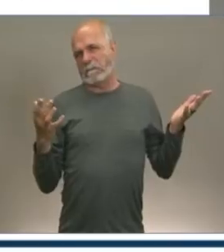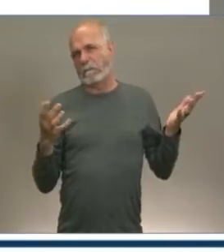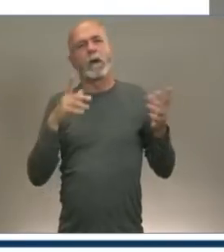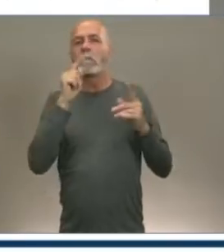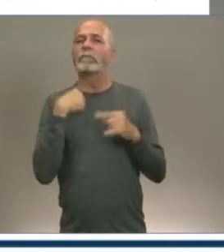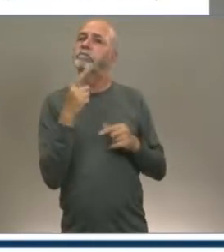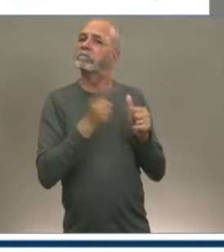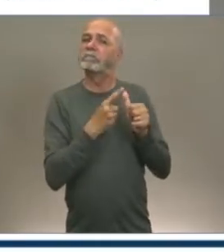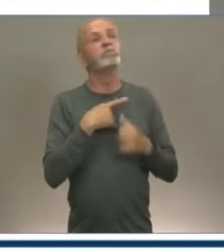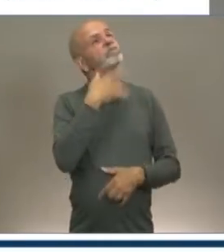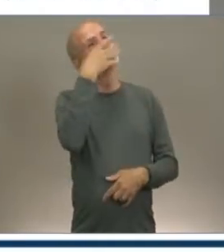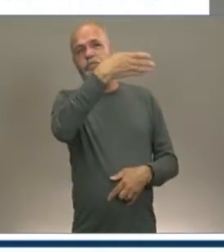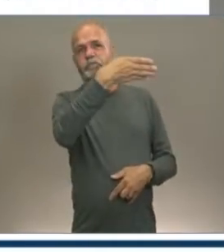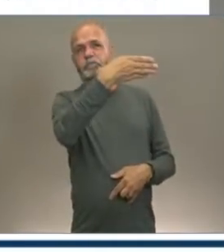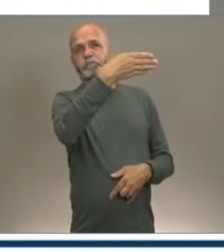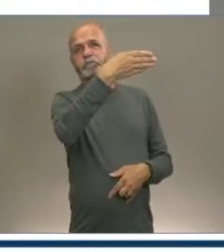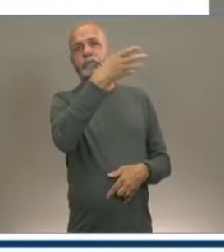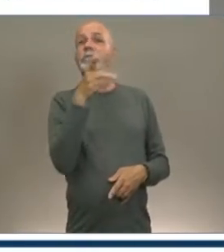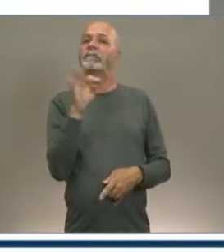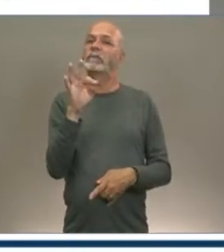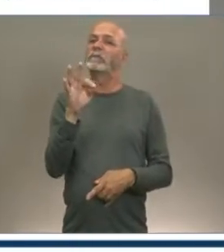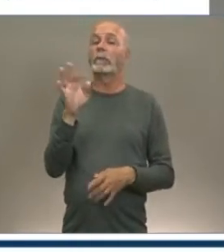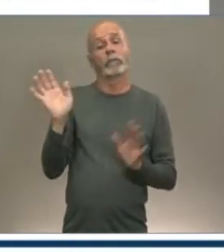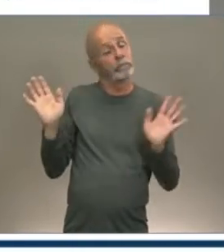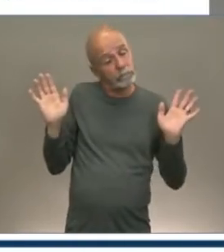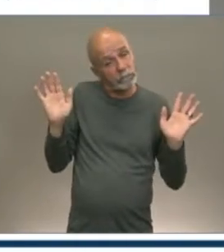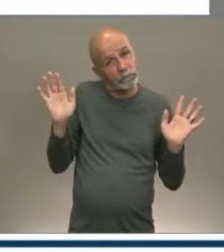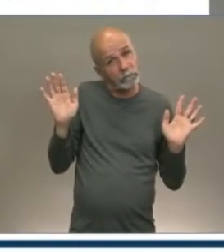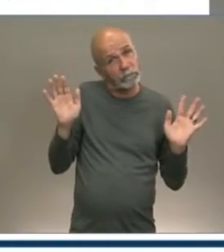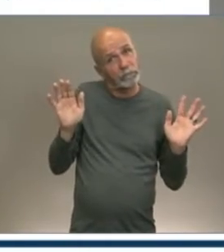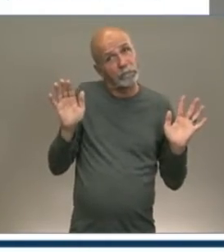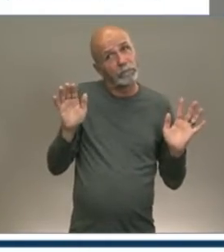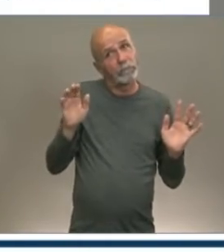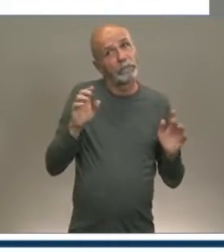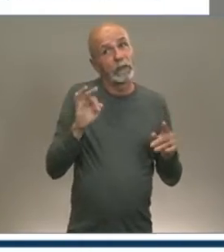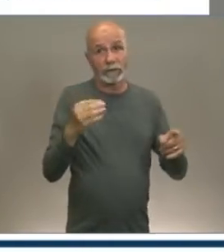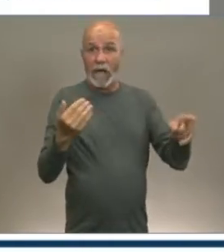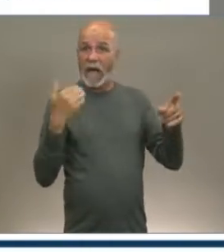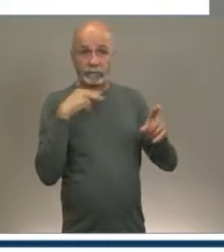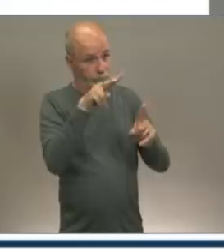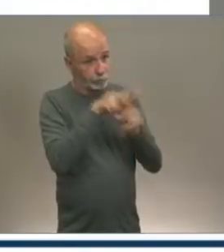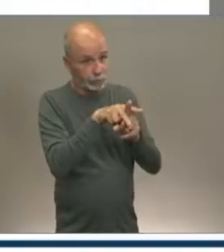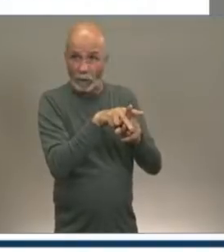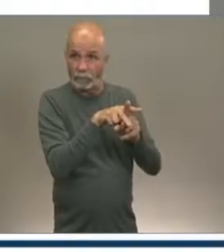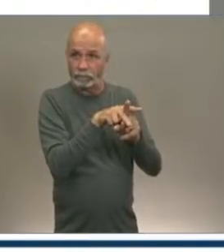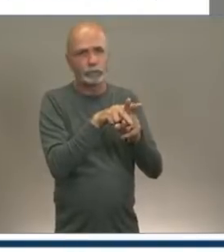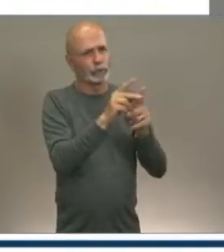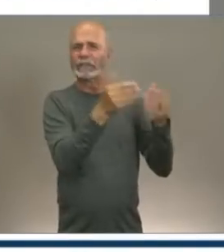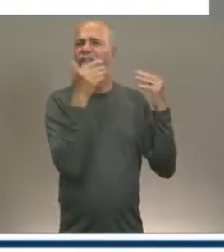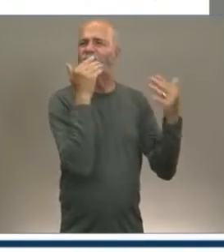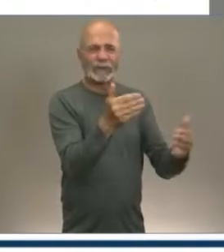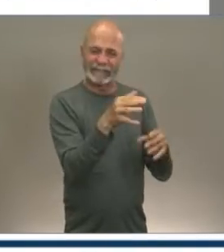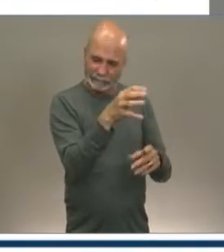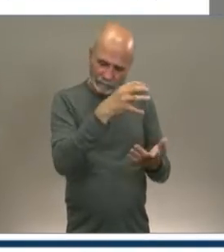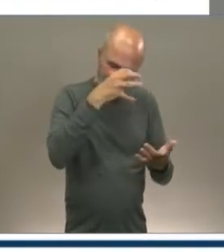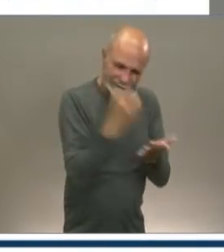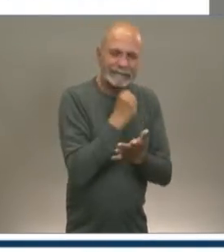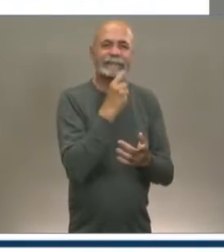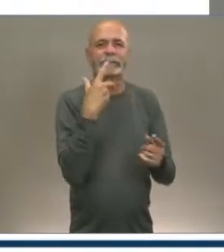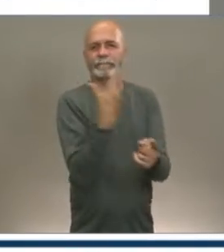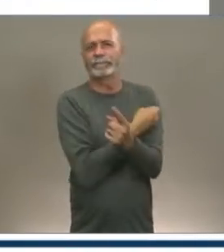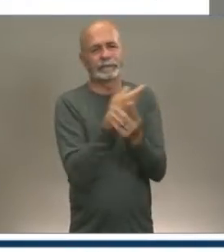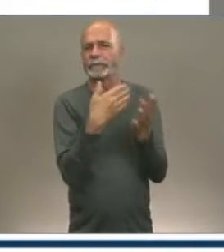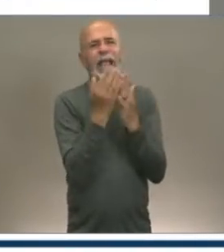Don't wait for a specific vaccine. Take the first appointment that's available for you for your second dose, whether it's Pfizer or